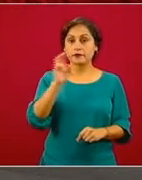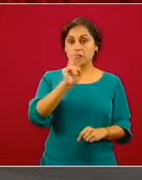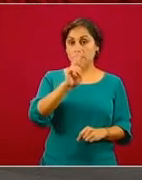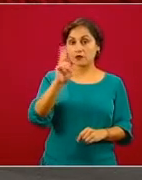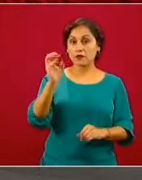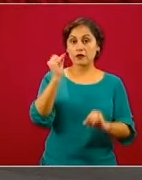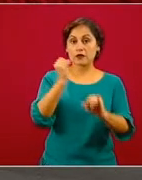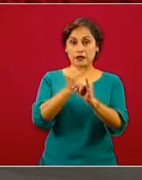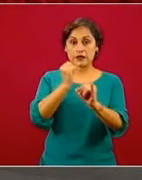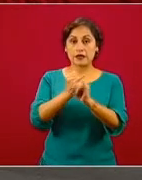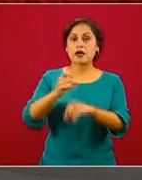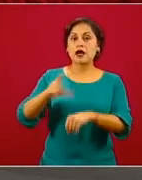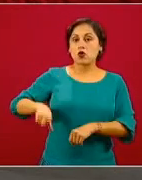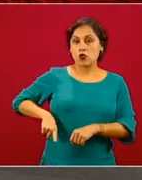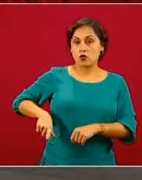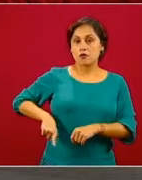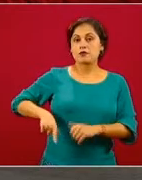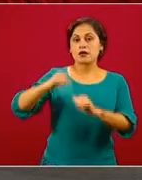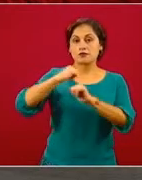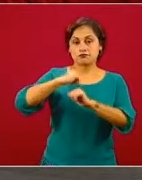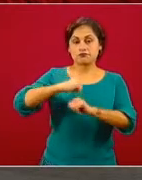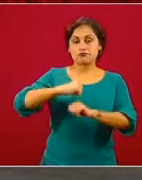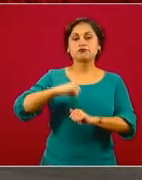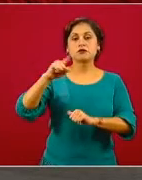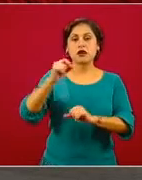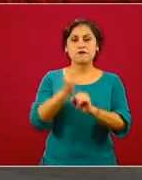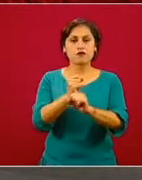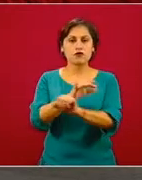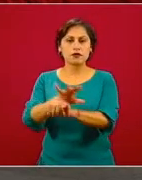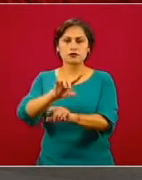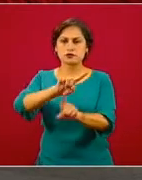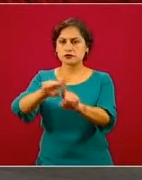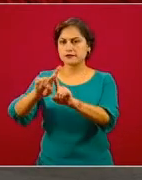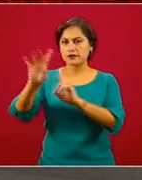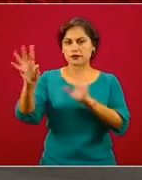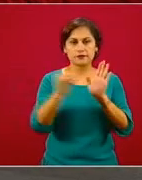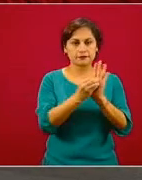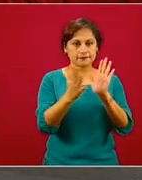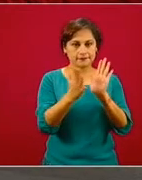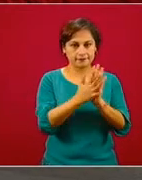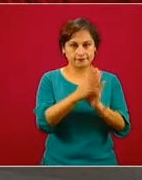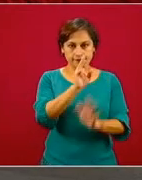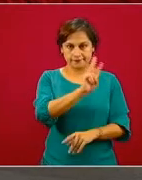In this website, which is the official government website for the